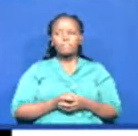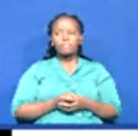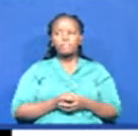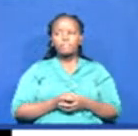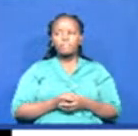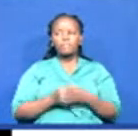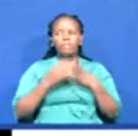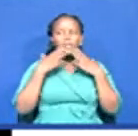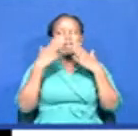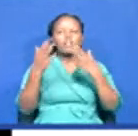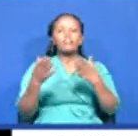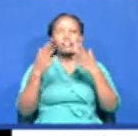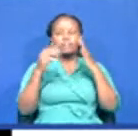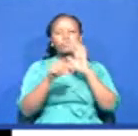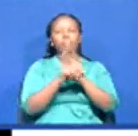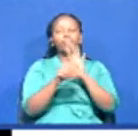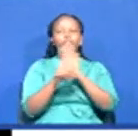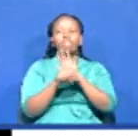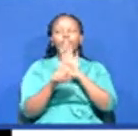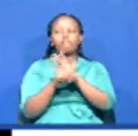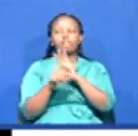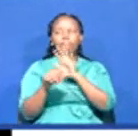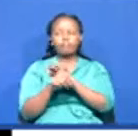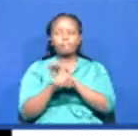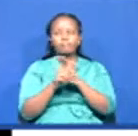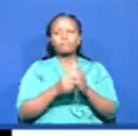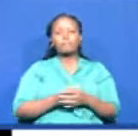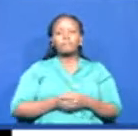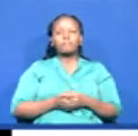Thank you very much, Mr. Kembi Kemathi.